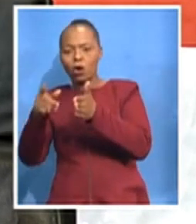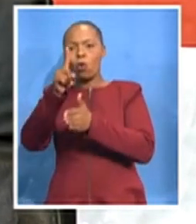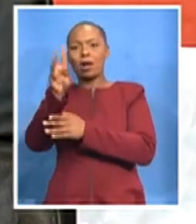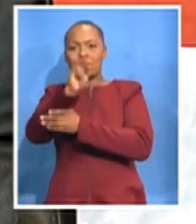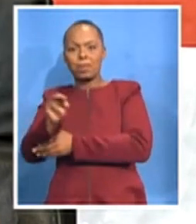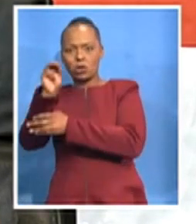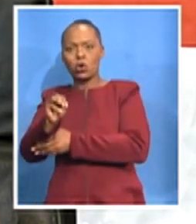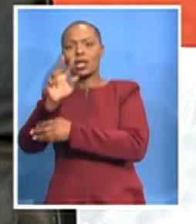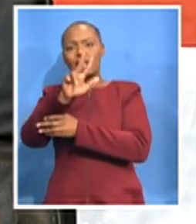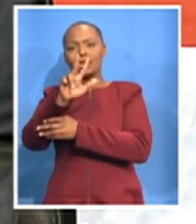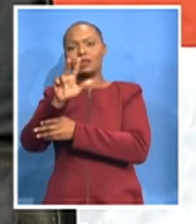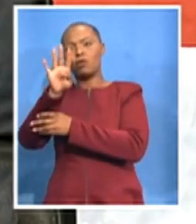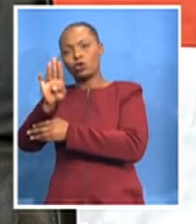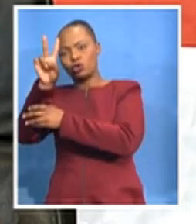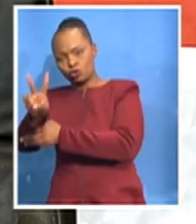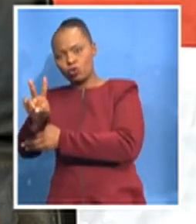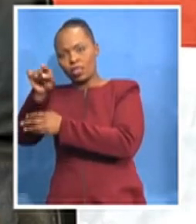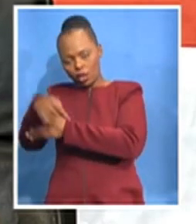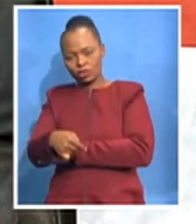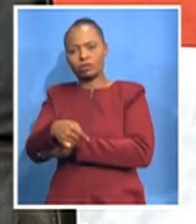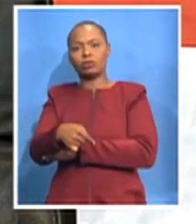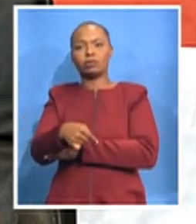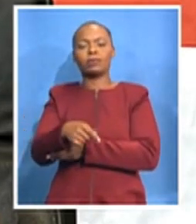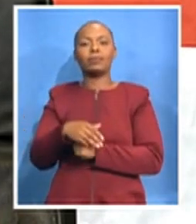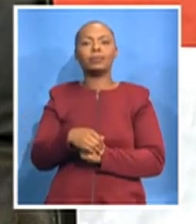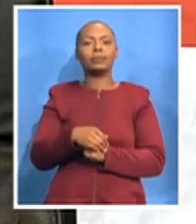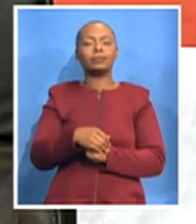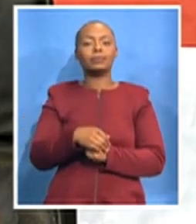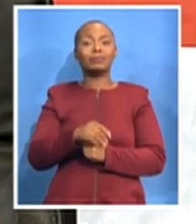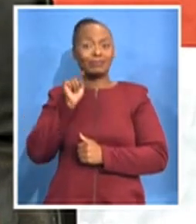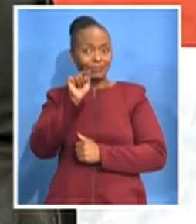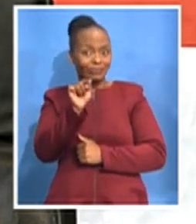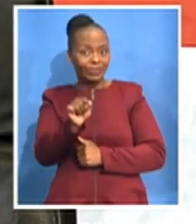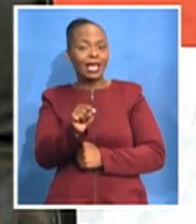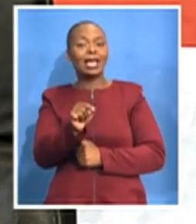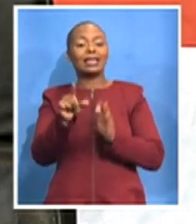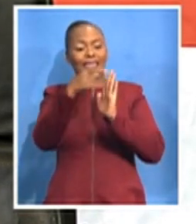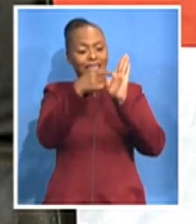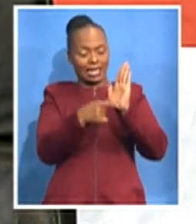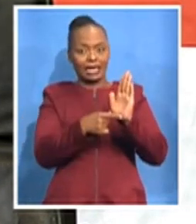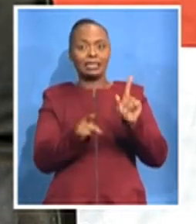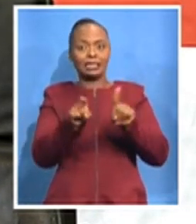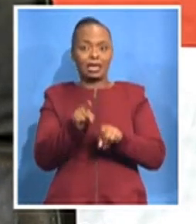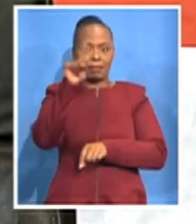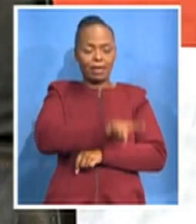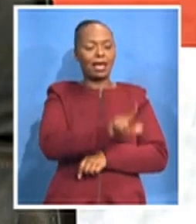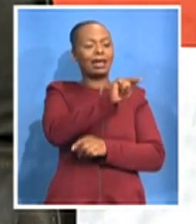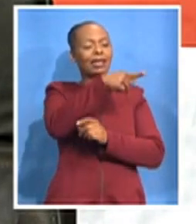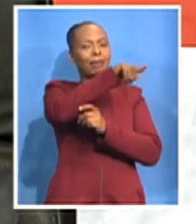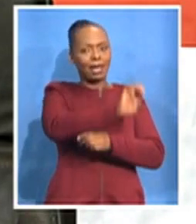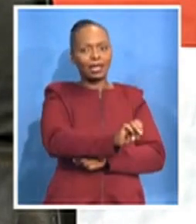1,842,000. And same day, Lepelle issued CAR2 Civils with an appointment letter